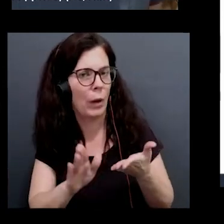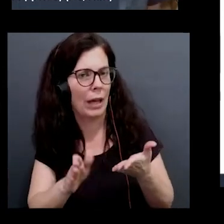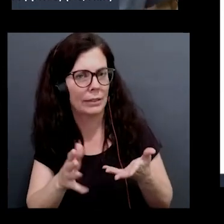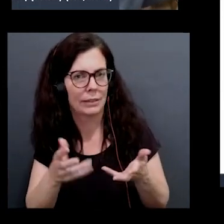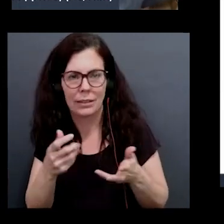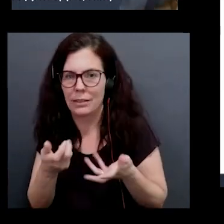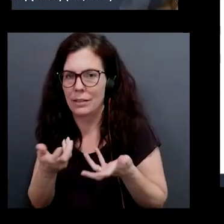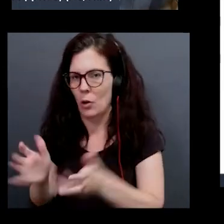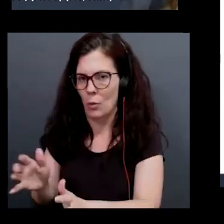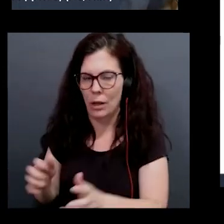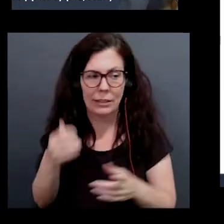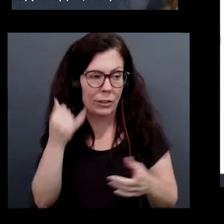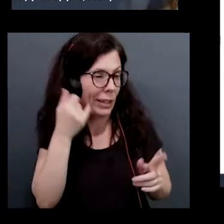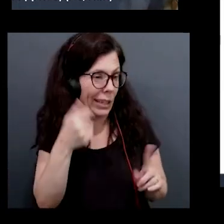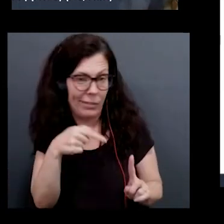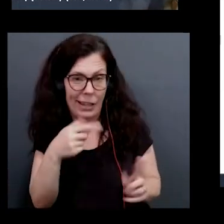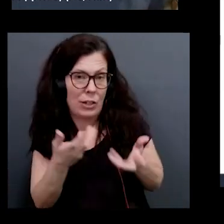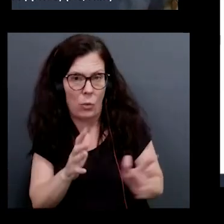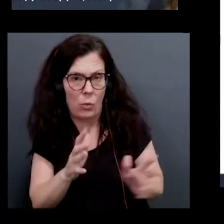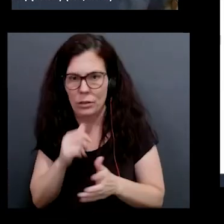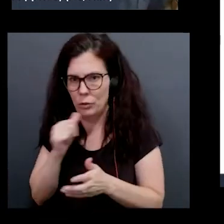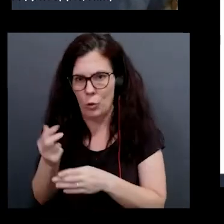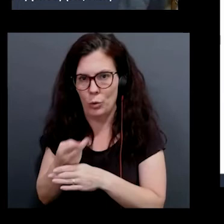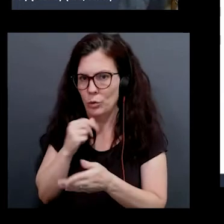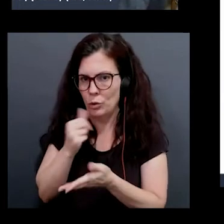much a,